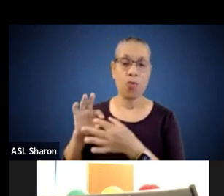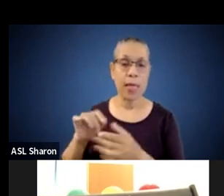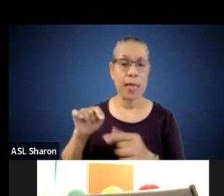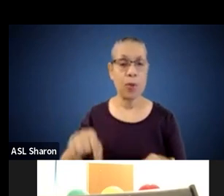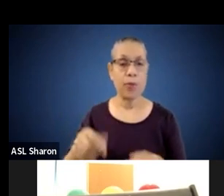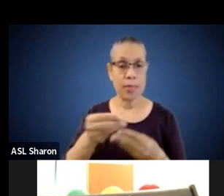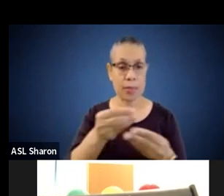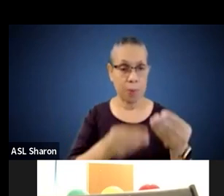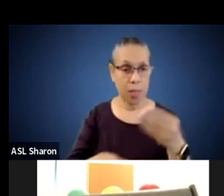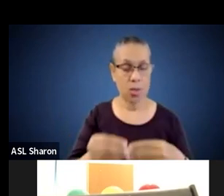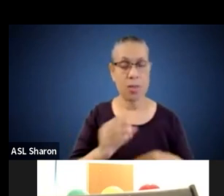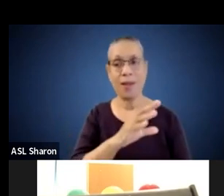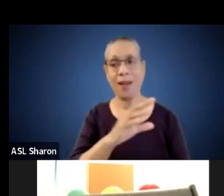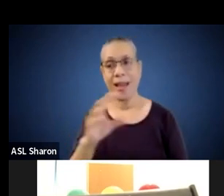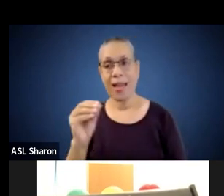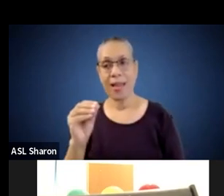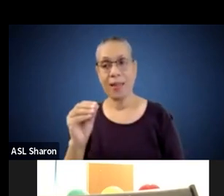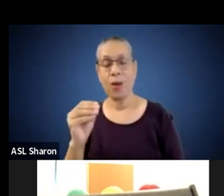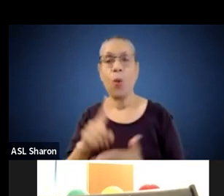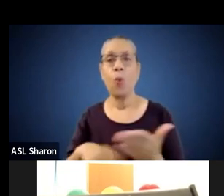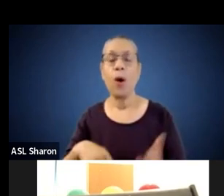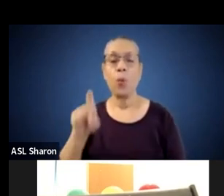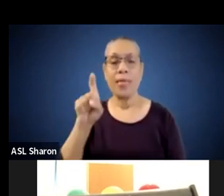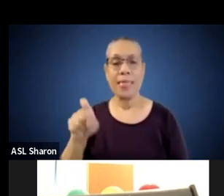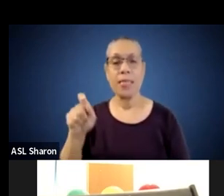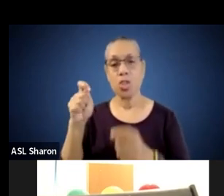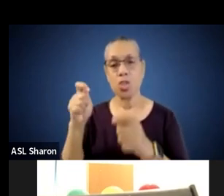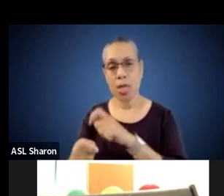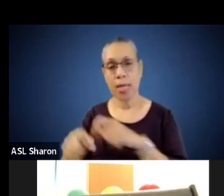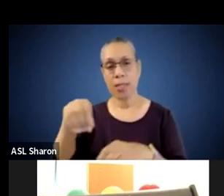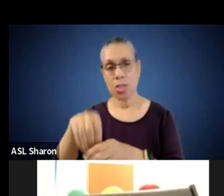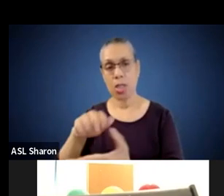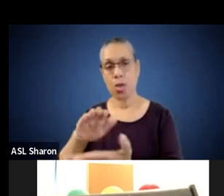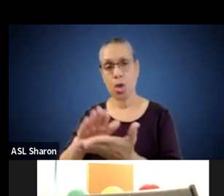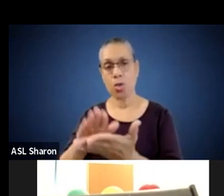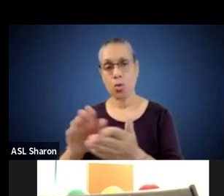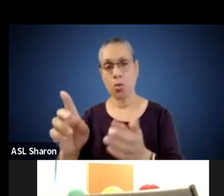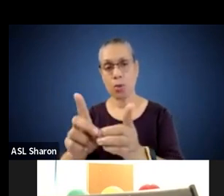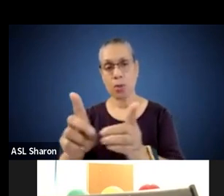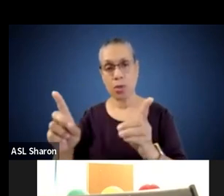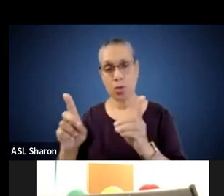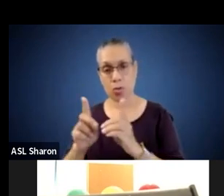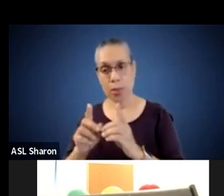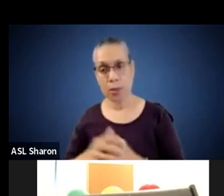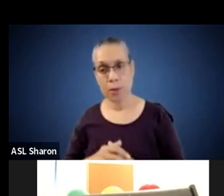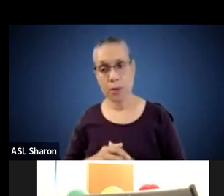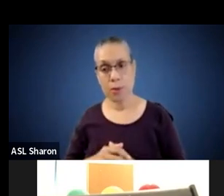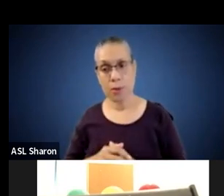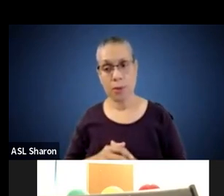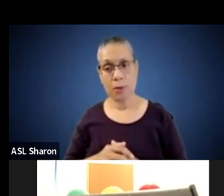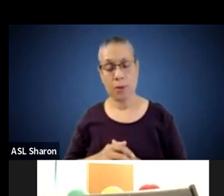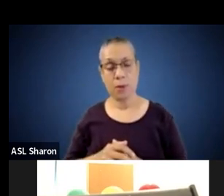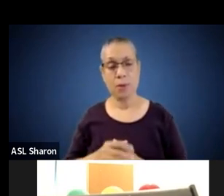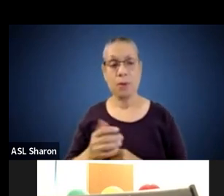also about things that we desperately need to do differently in this District um you know we're coming through